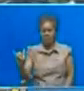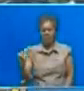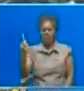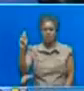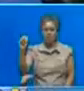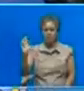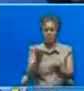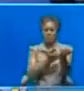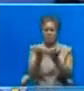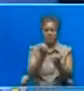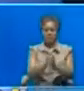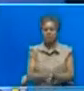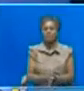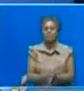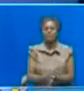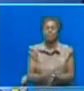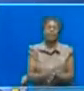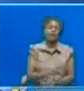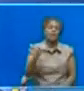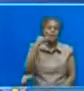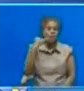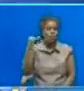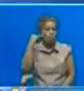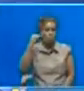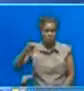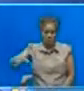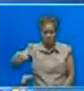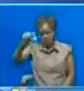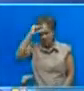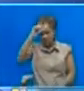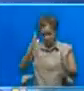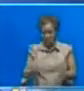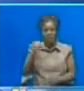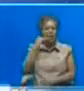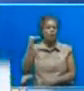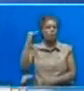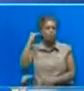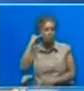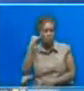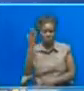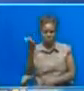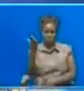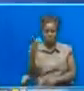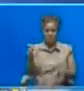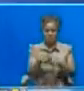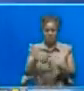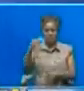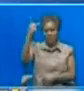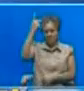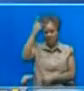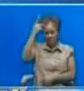Business. Well, moving on to Nakuru County, the governor of Nakuru County, Kinuthi Mbugua, and his Nyandarua